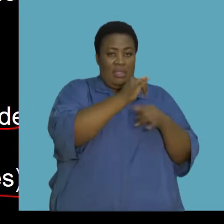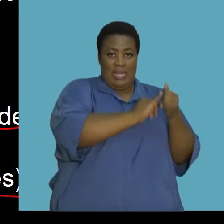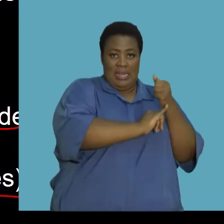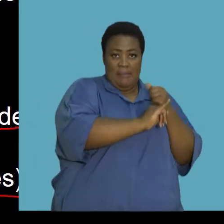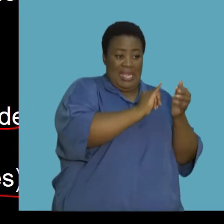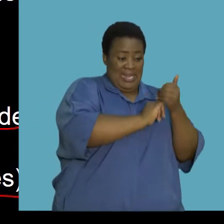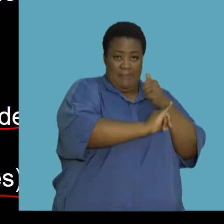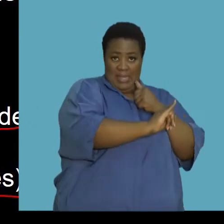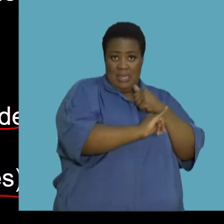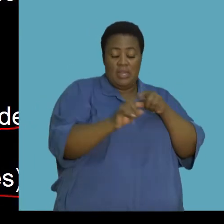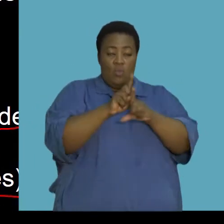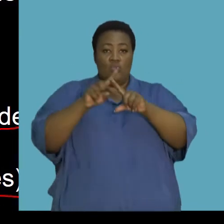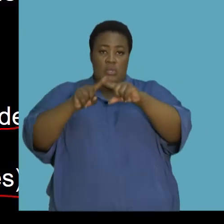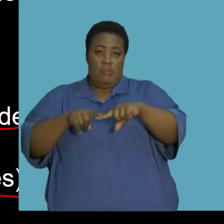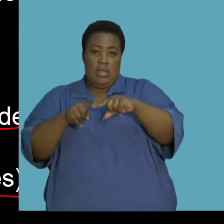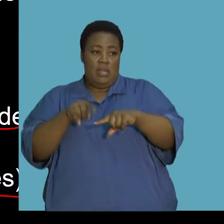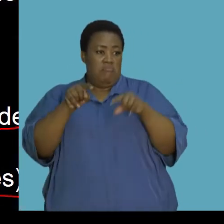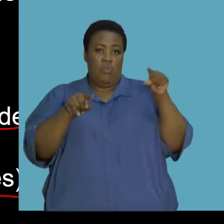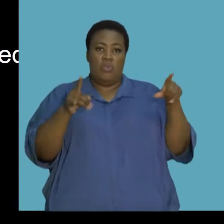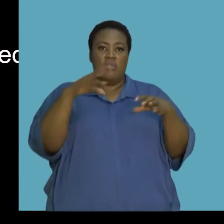variables and the independent variable.